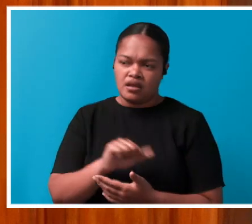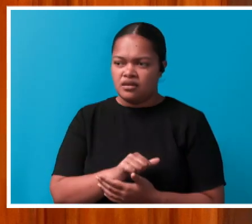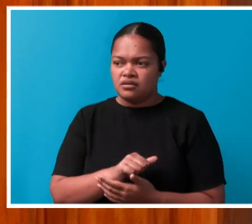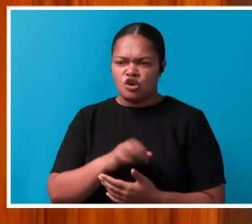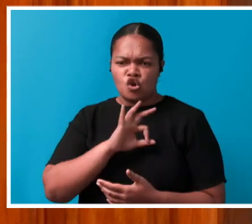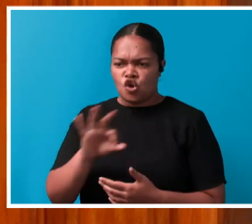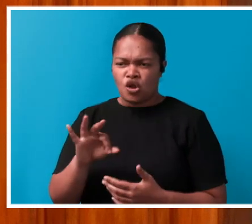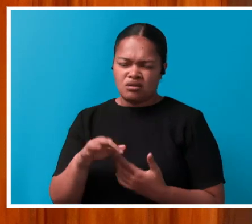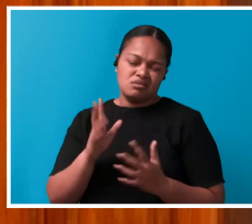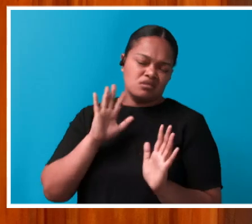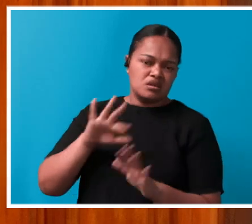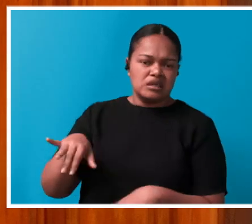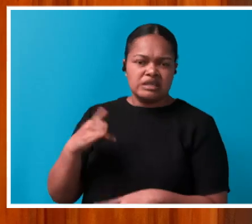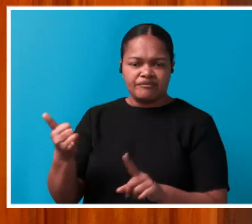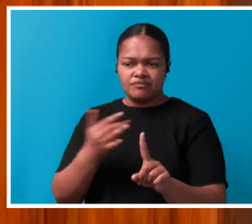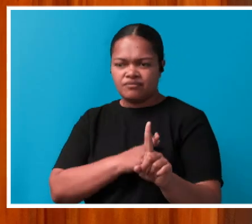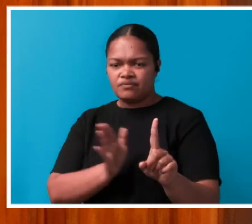difficult conversations.